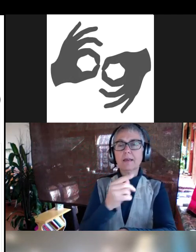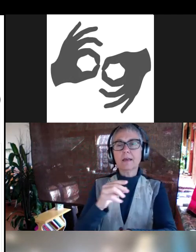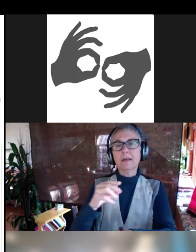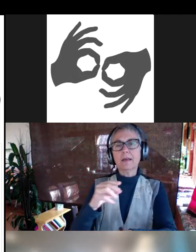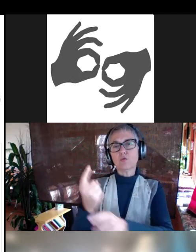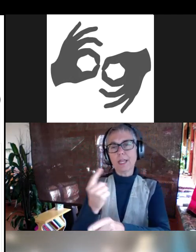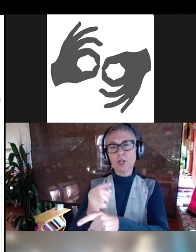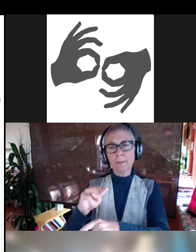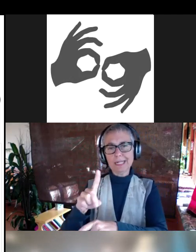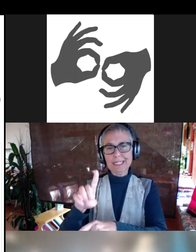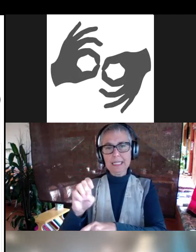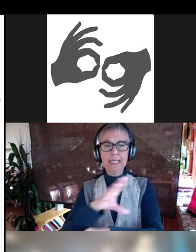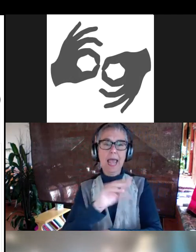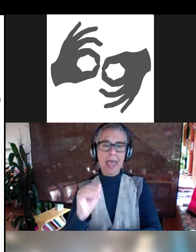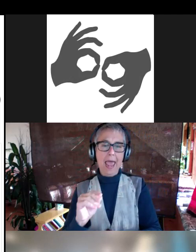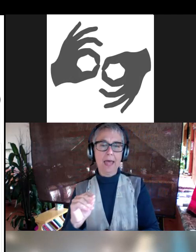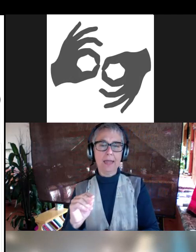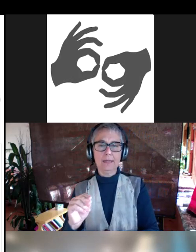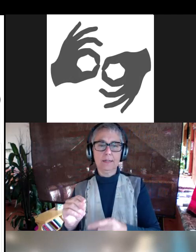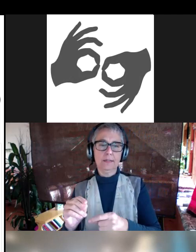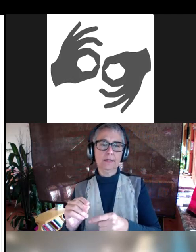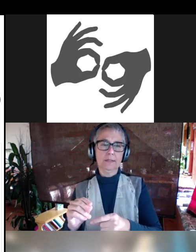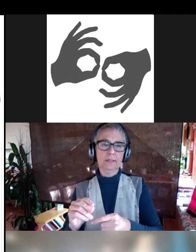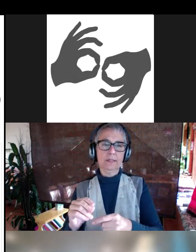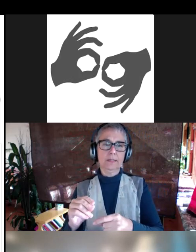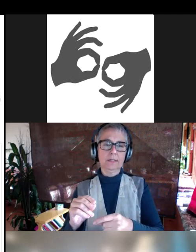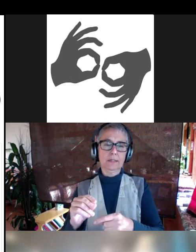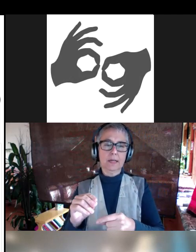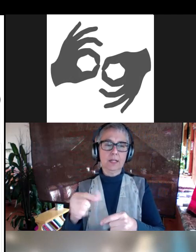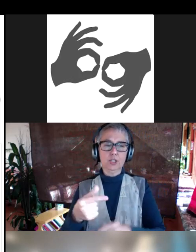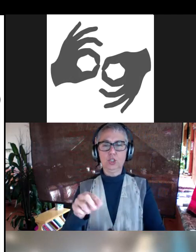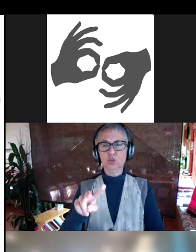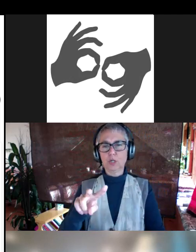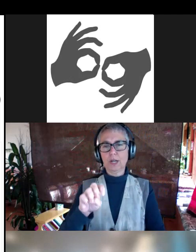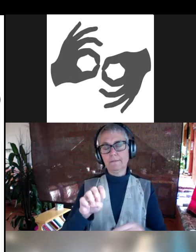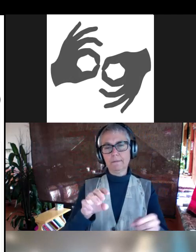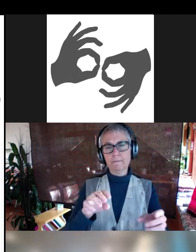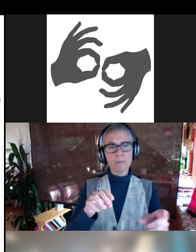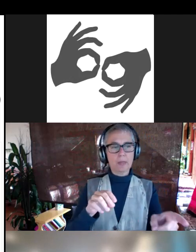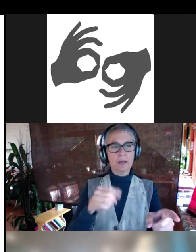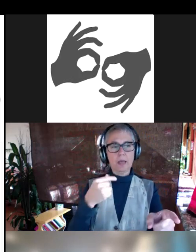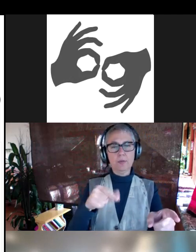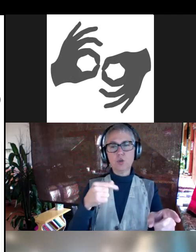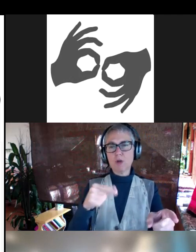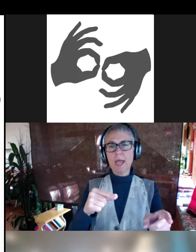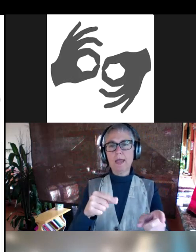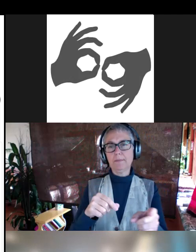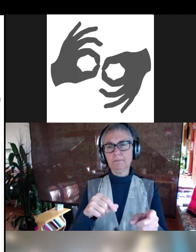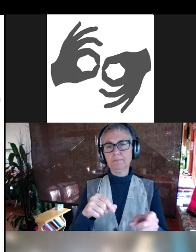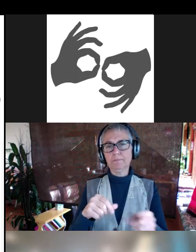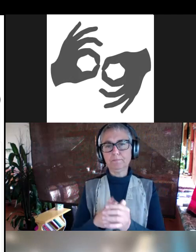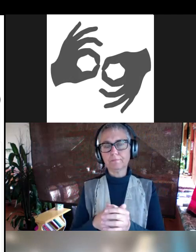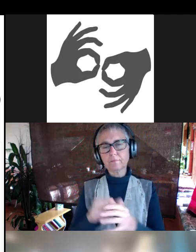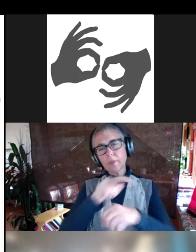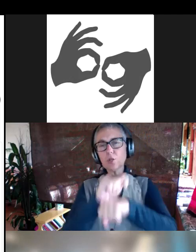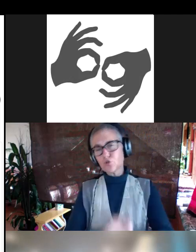gray. And we can look at different zero-shot strategies. So rather than EV mutation, let's say we're looking at the MSA